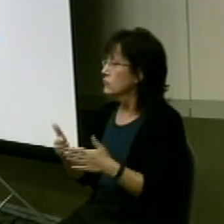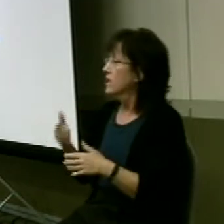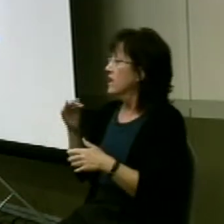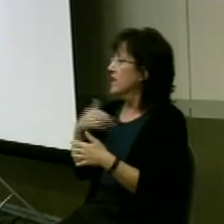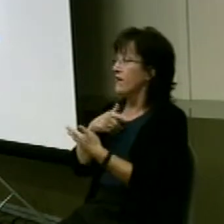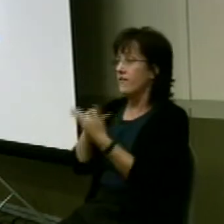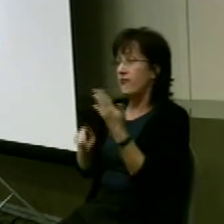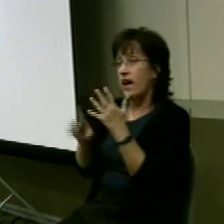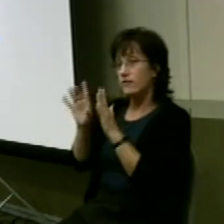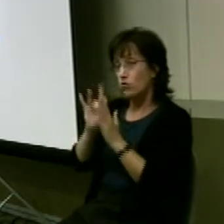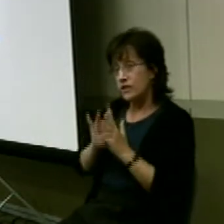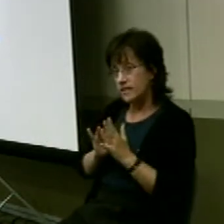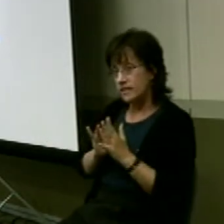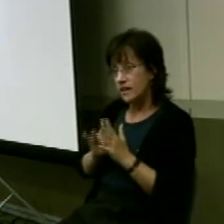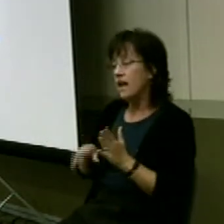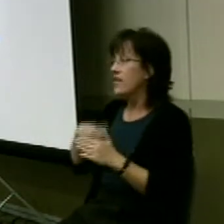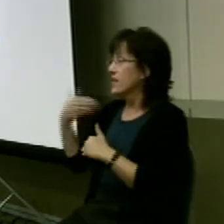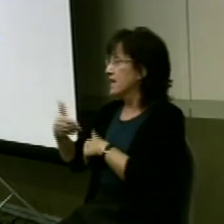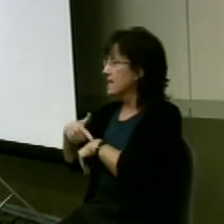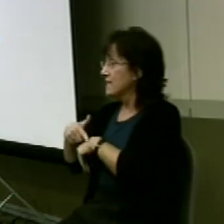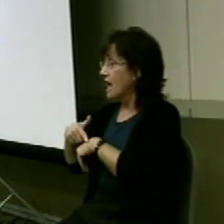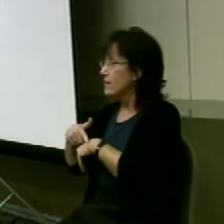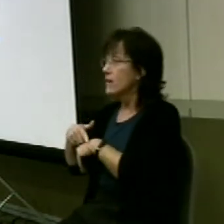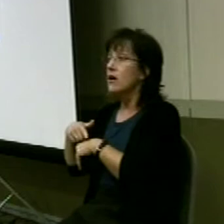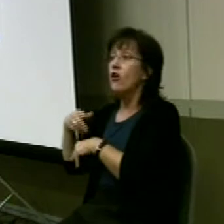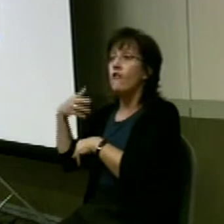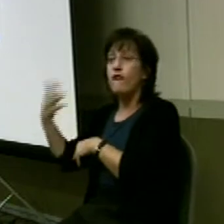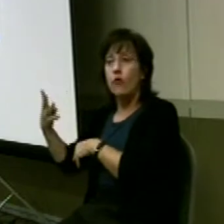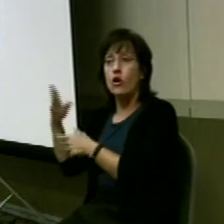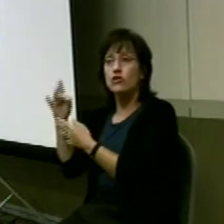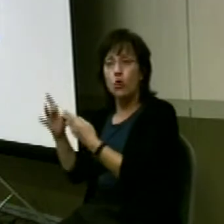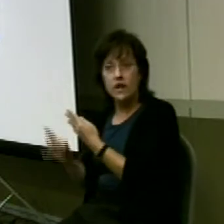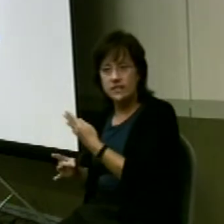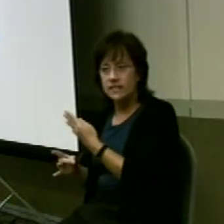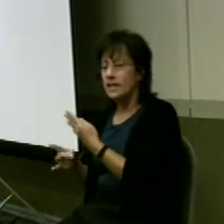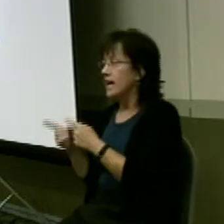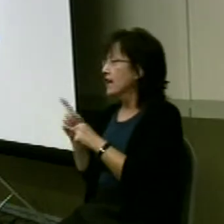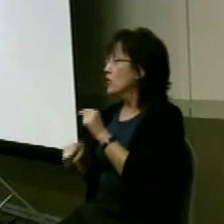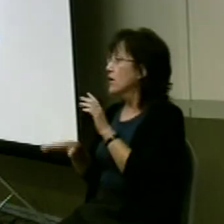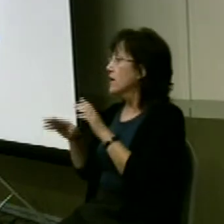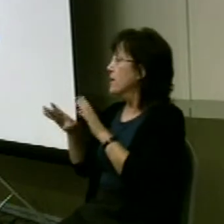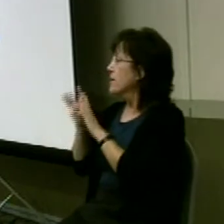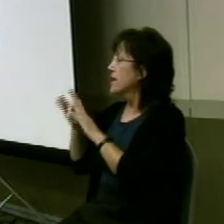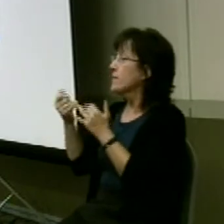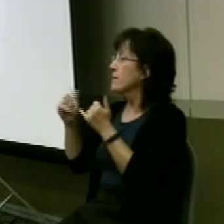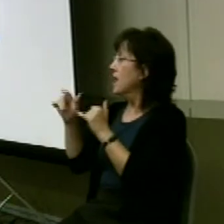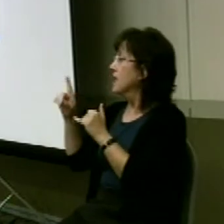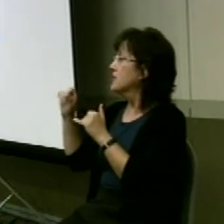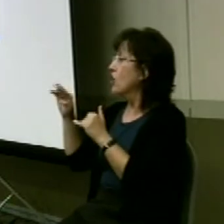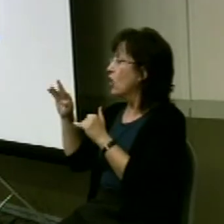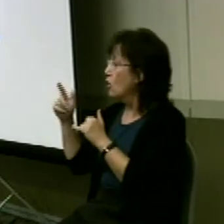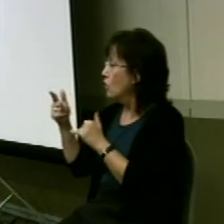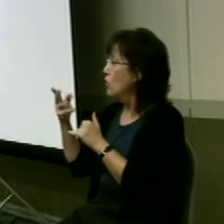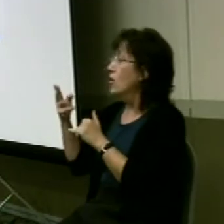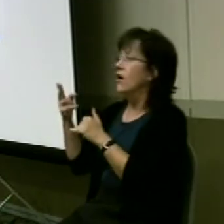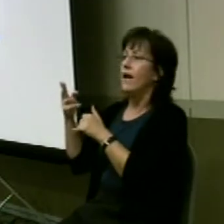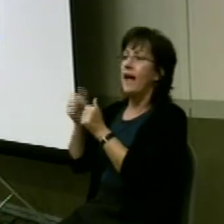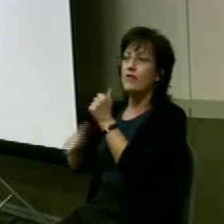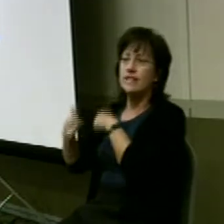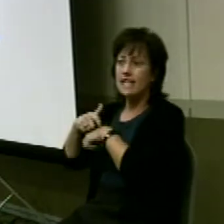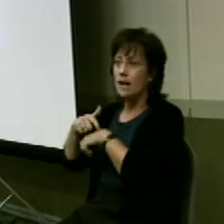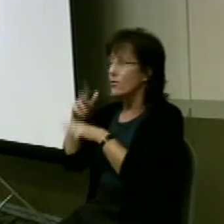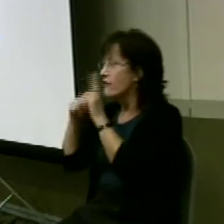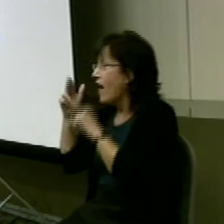still pull them off. So if he had 5 choices, then next time he would only have 4 choices. So he wouldn't always get to pick Play-Doh every